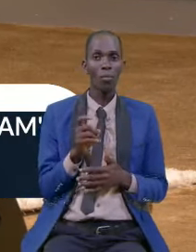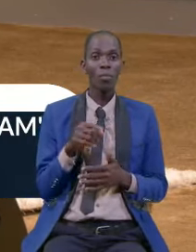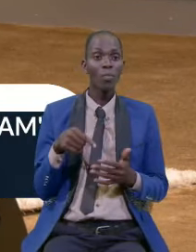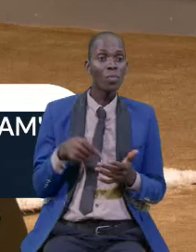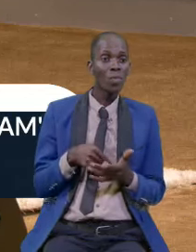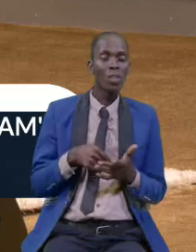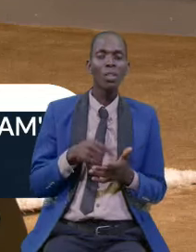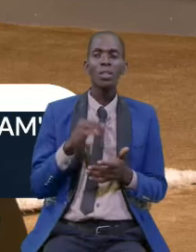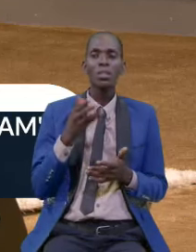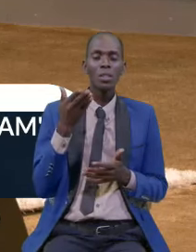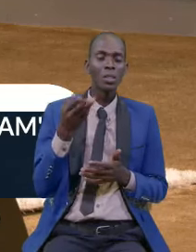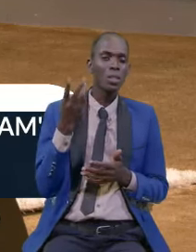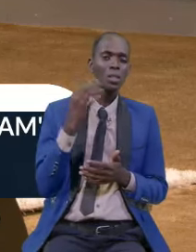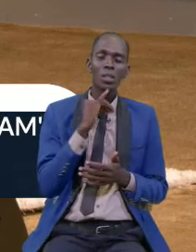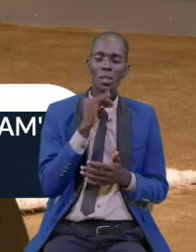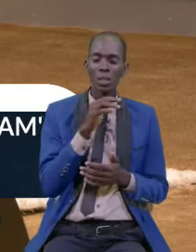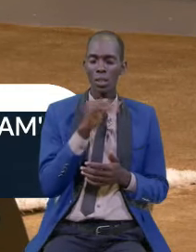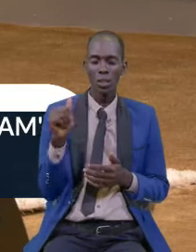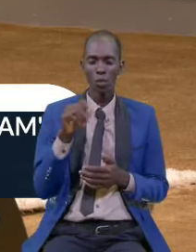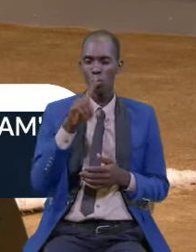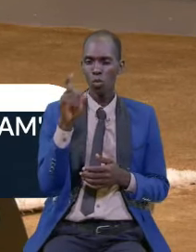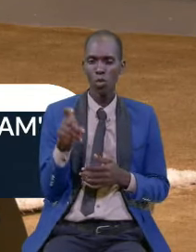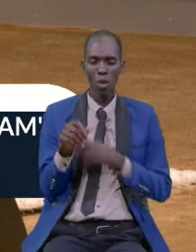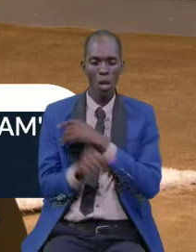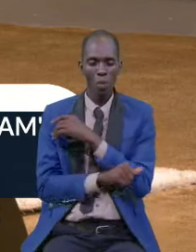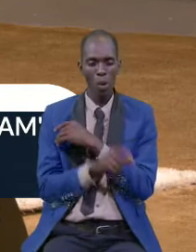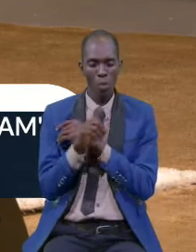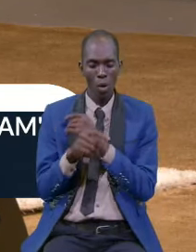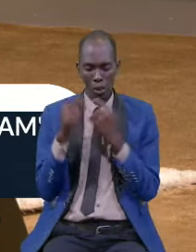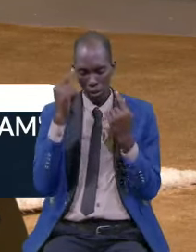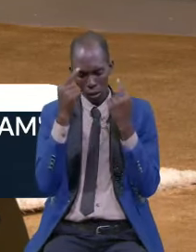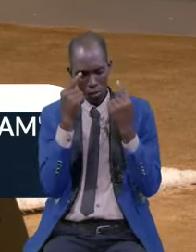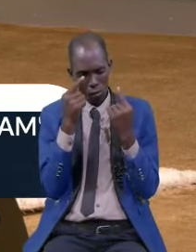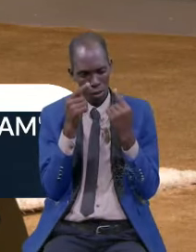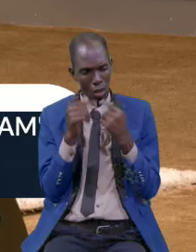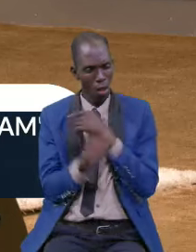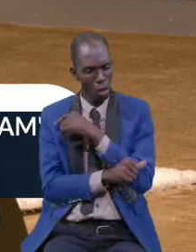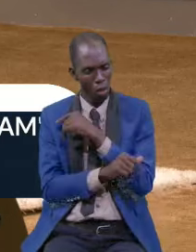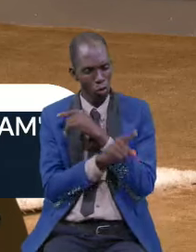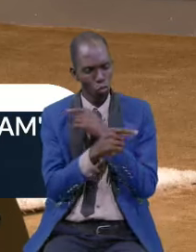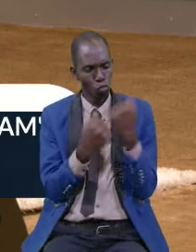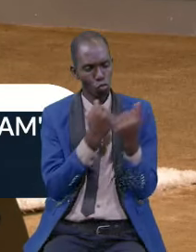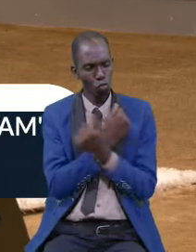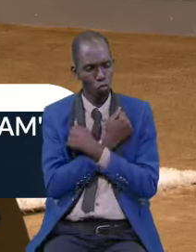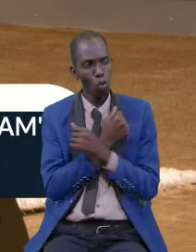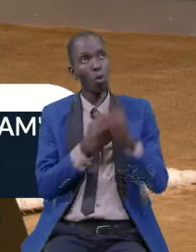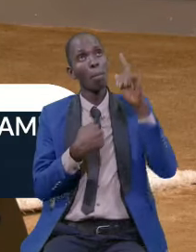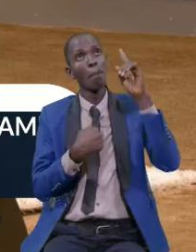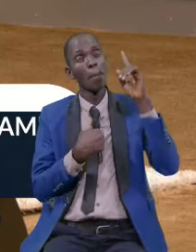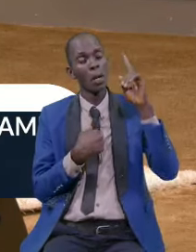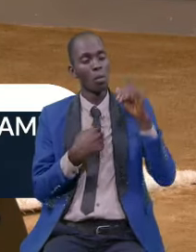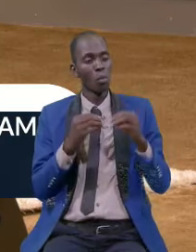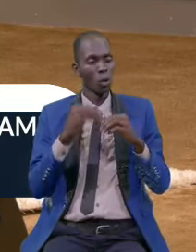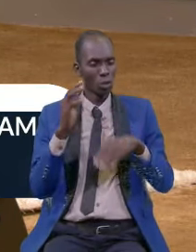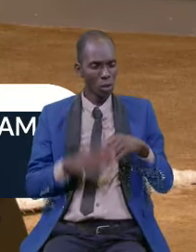to consider. Lovest thou me more than your Isaac? That the question we all need to